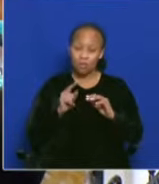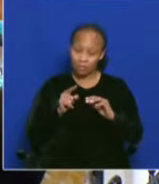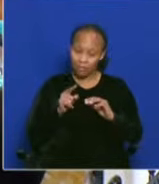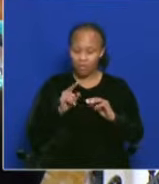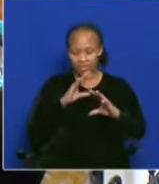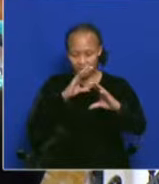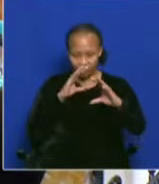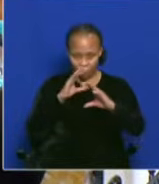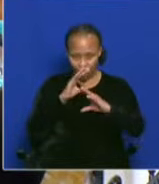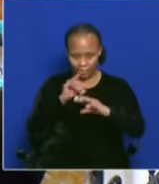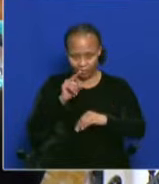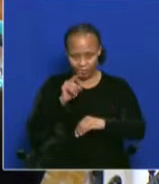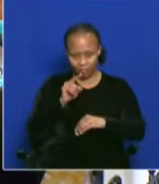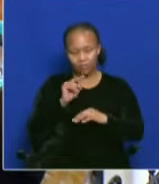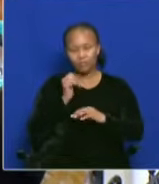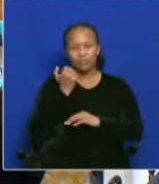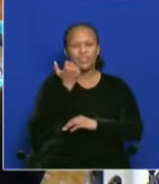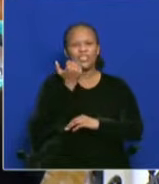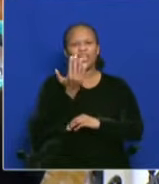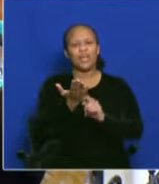But before I leave